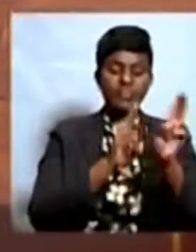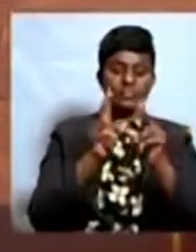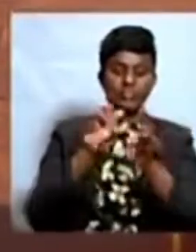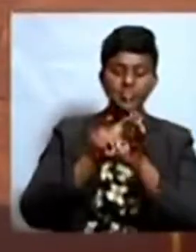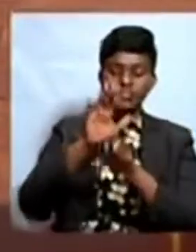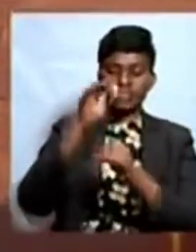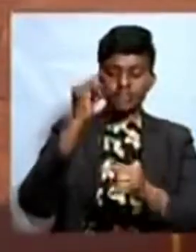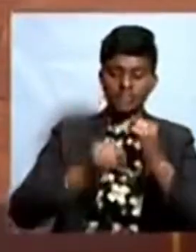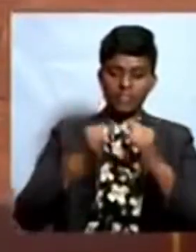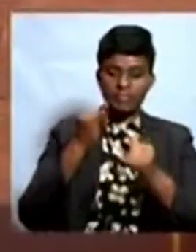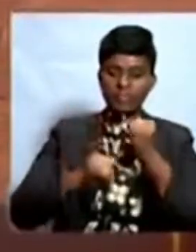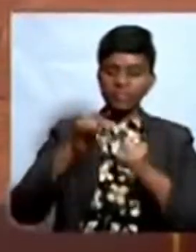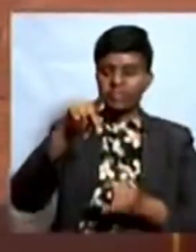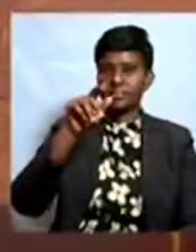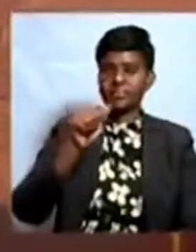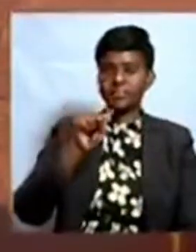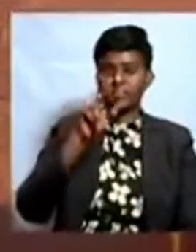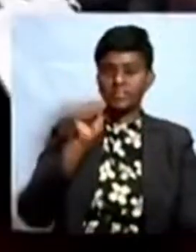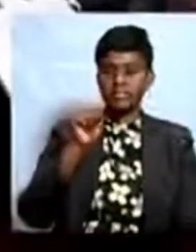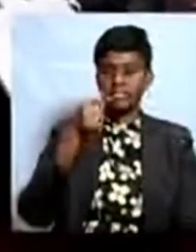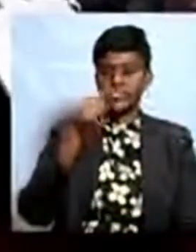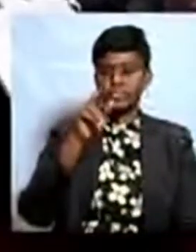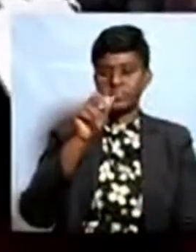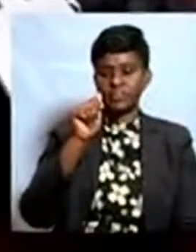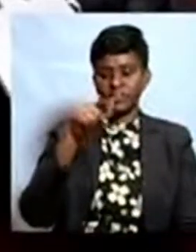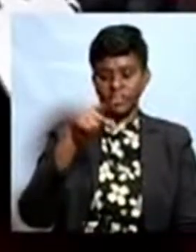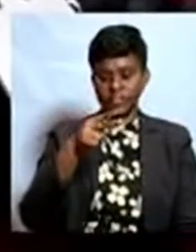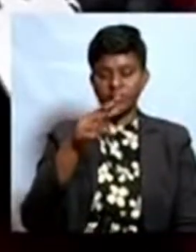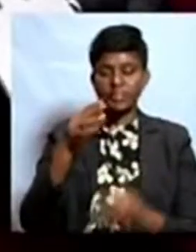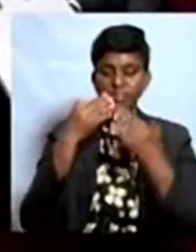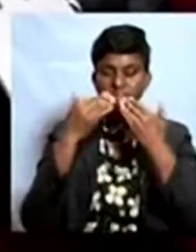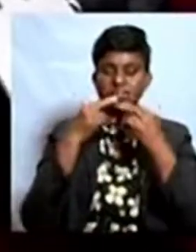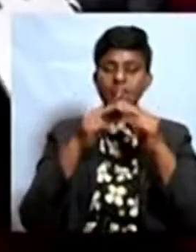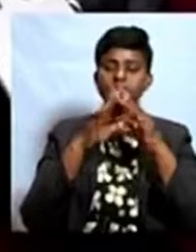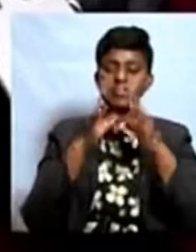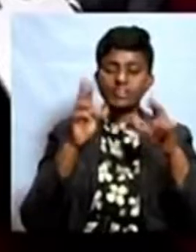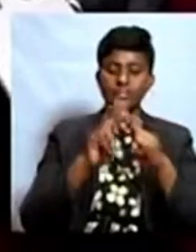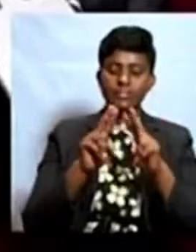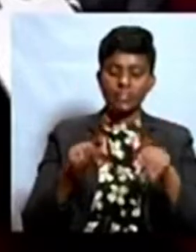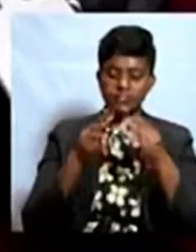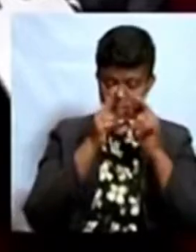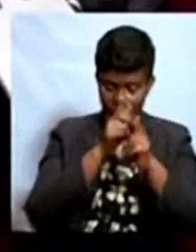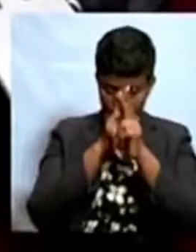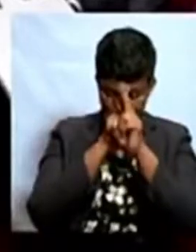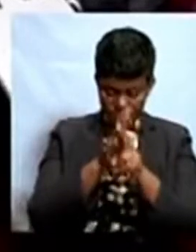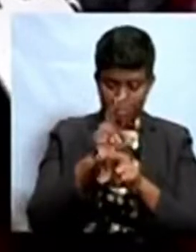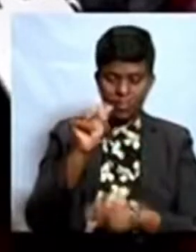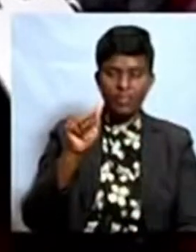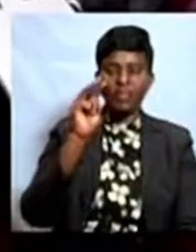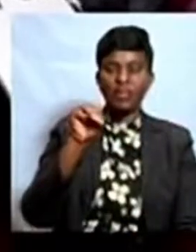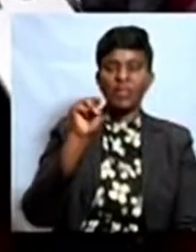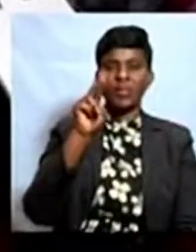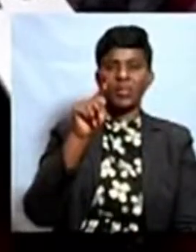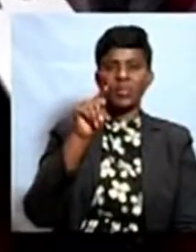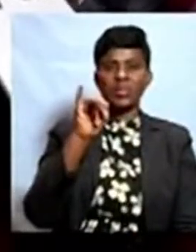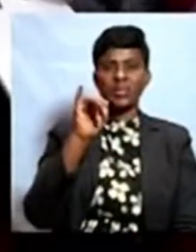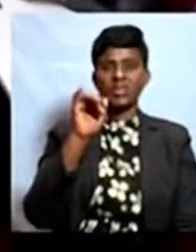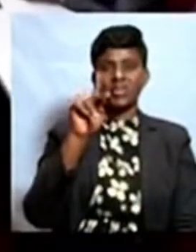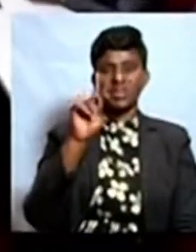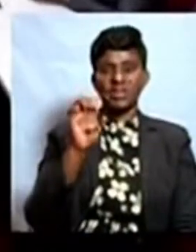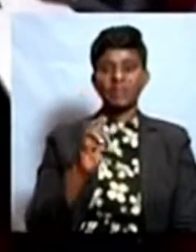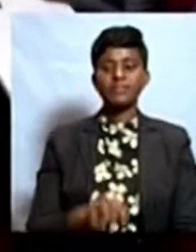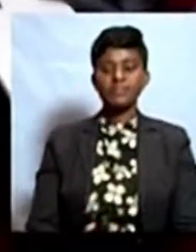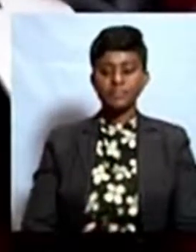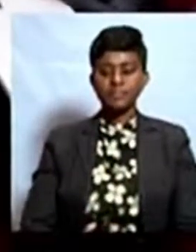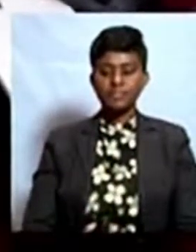last paragraph. Thank you very much, Chair. Thank you so much, Honorable Mtike. Thank you, Chair. Yeah, so